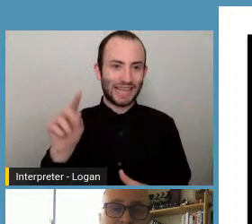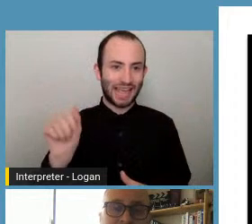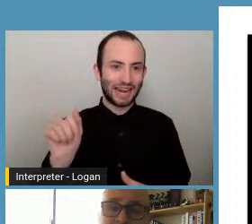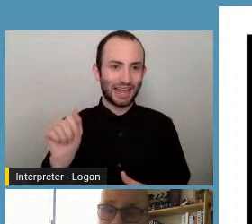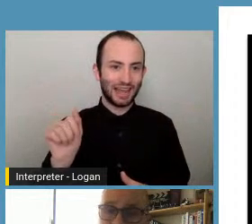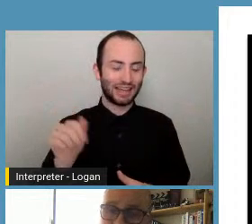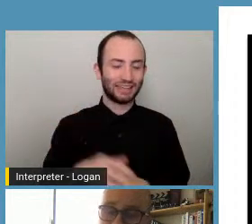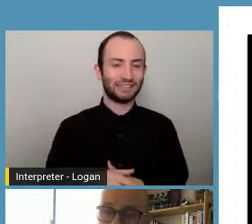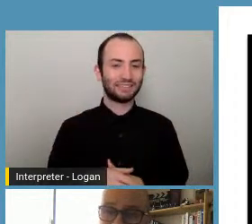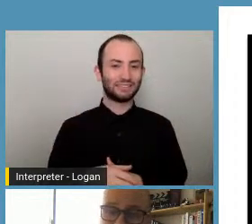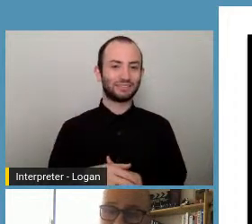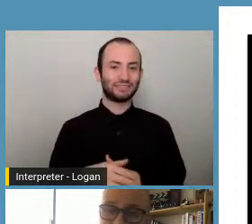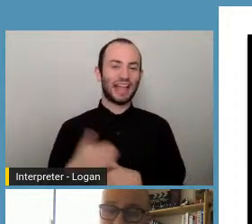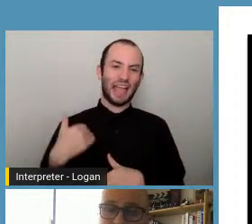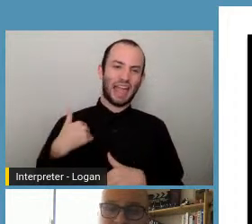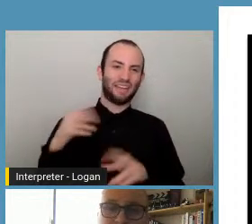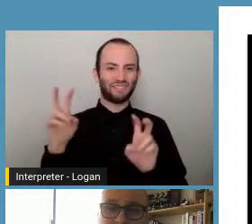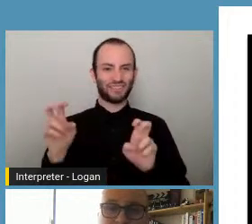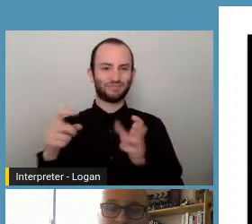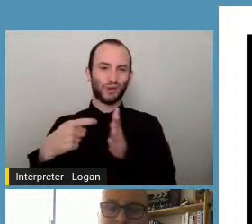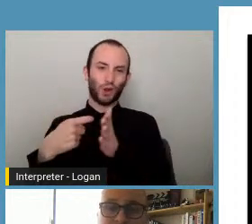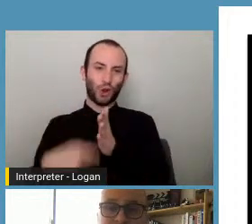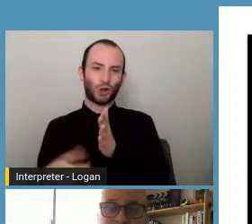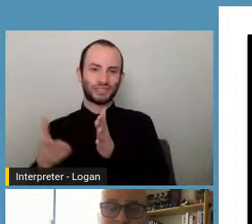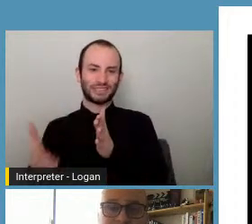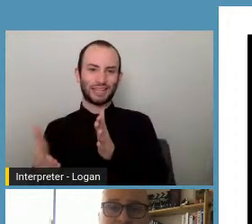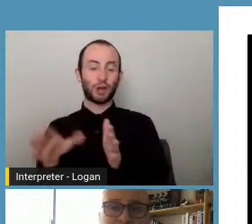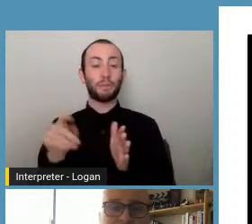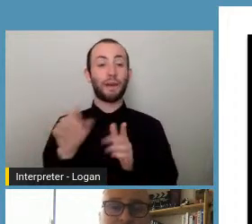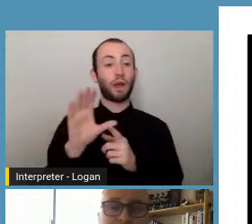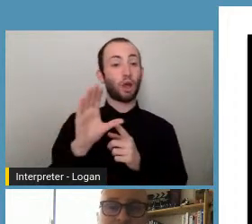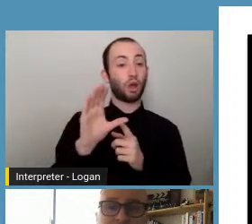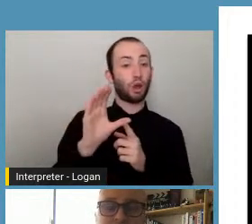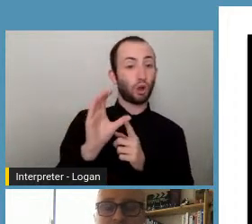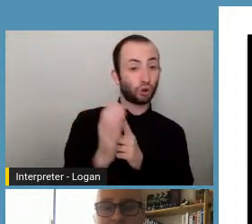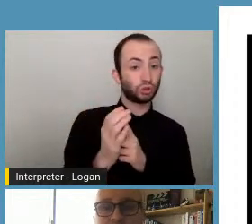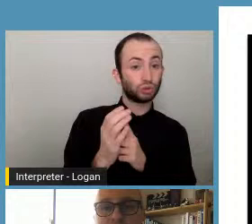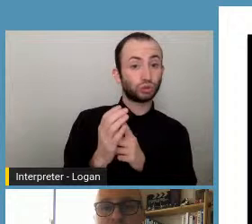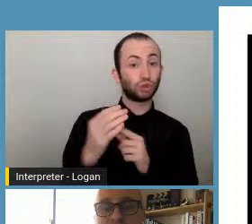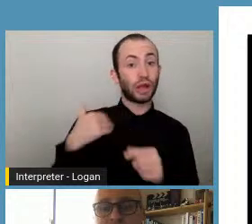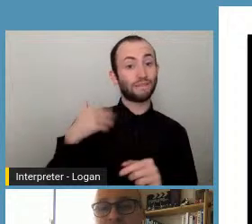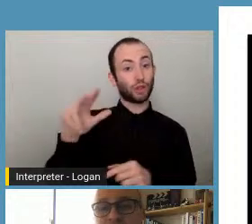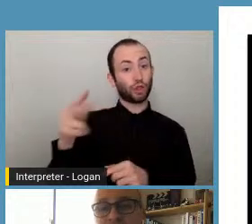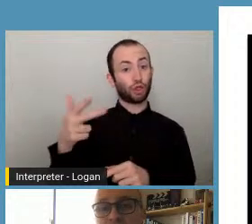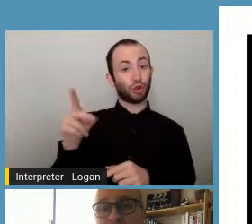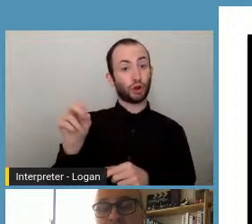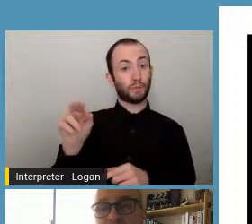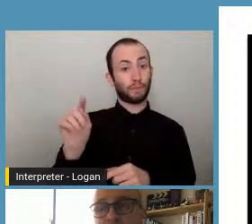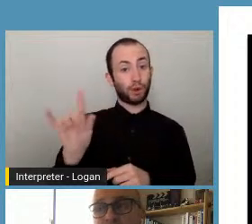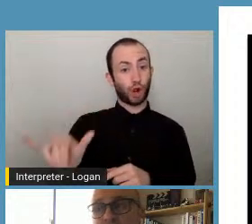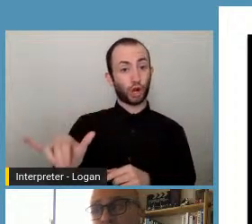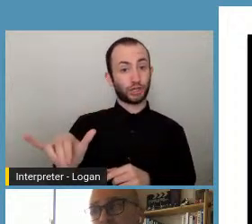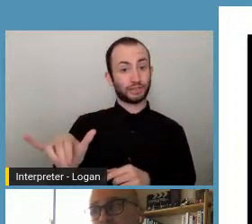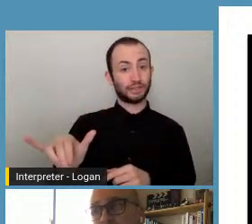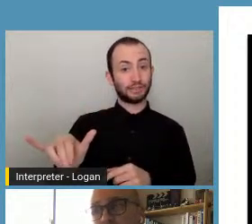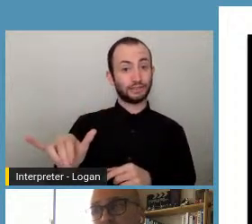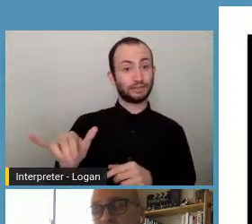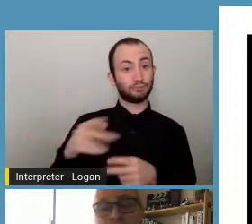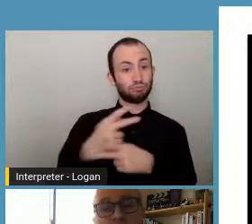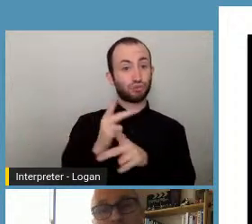But and in the cultural sector, let's just be aware of the fact that these are third-party platforms, and we might be inadvertently